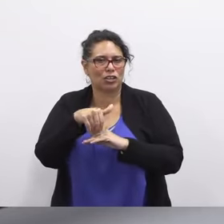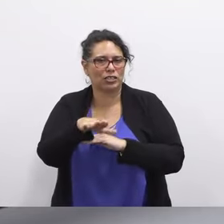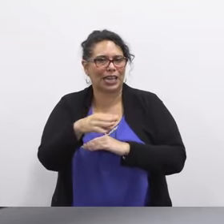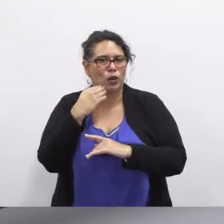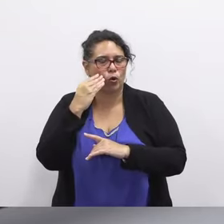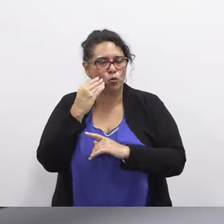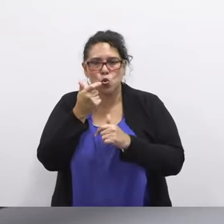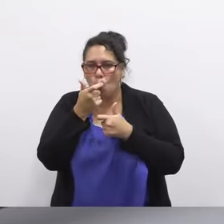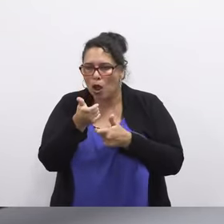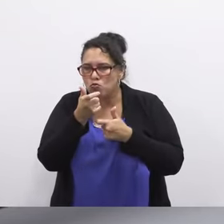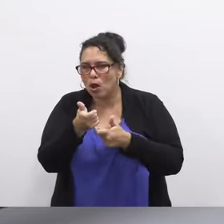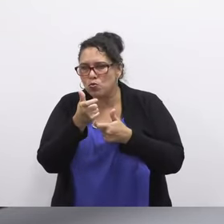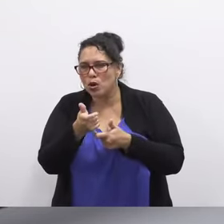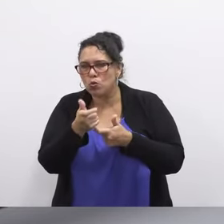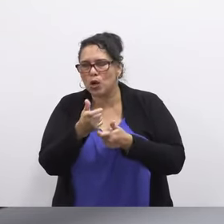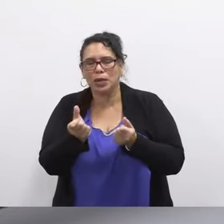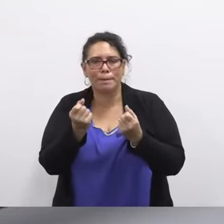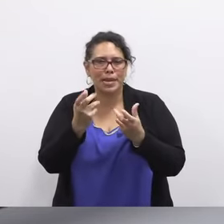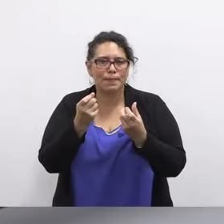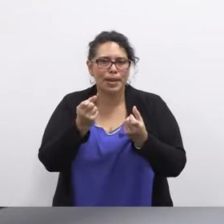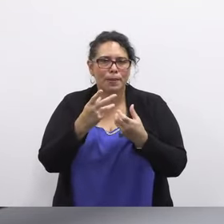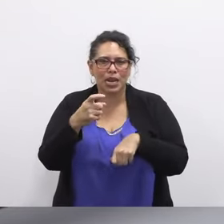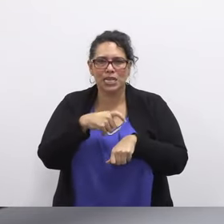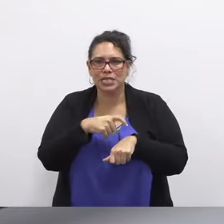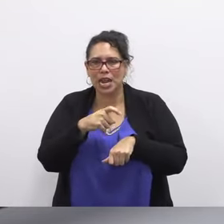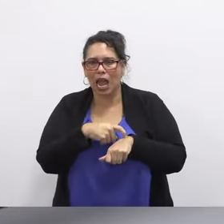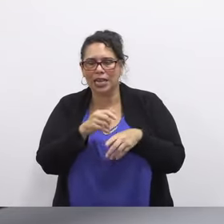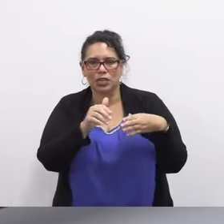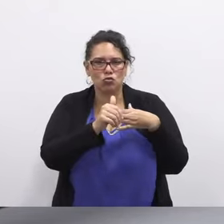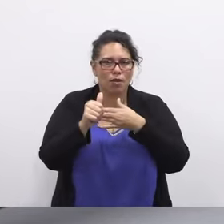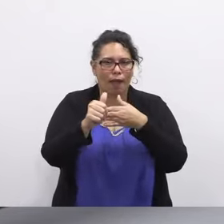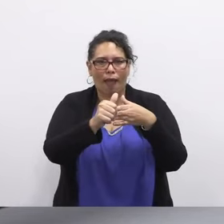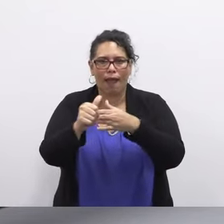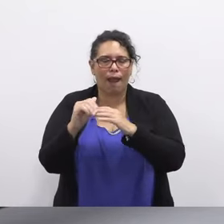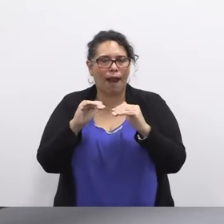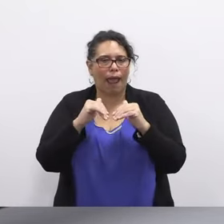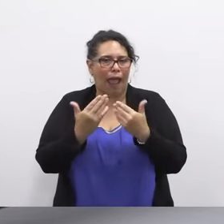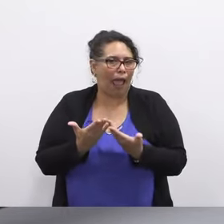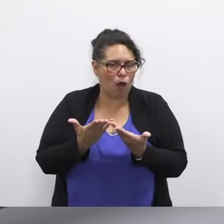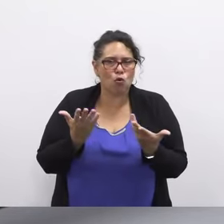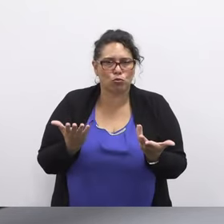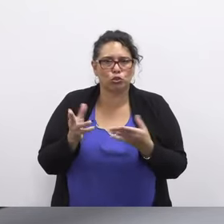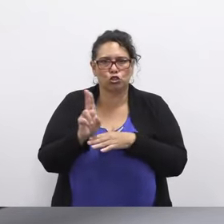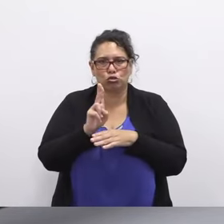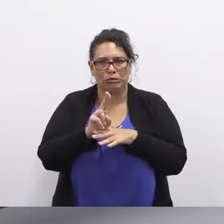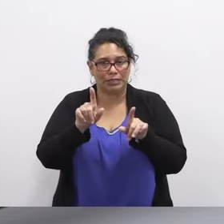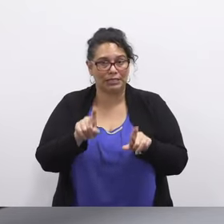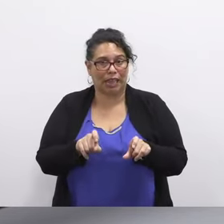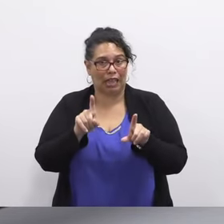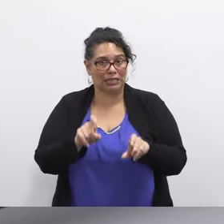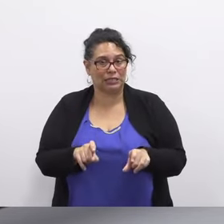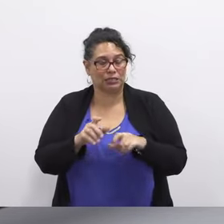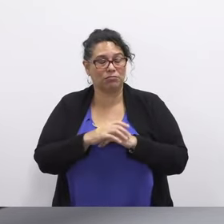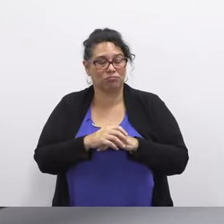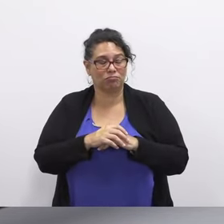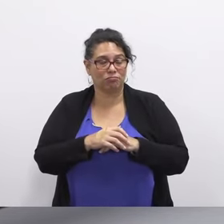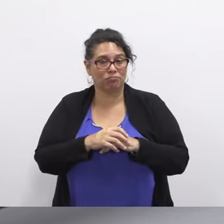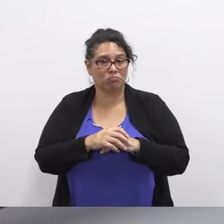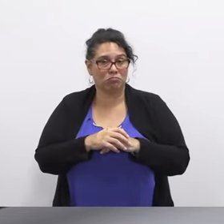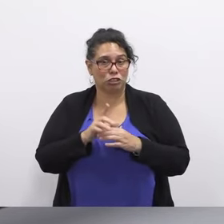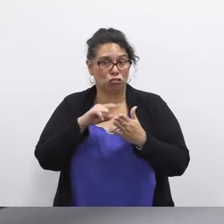you can watch them as many times as you want to guide the use of the rapid tests that are to see if your student has